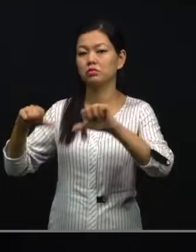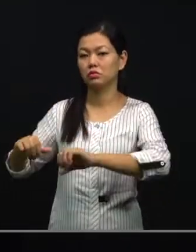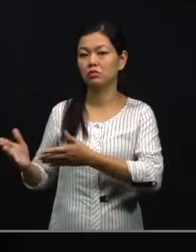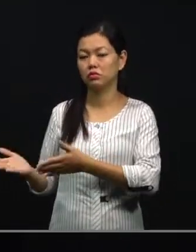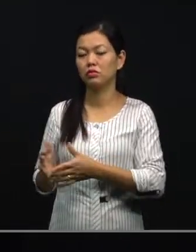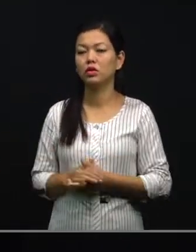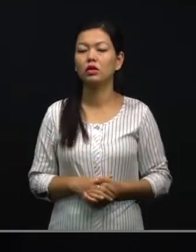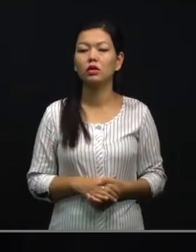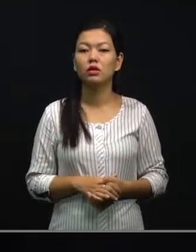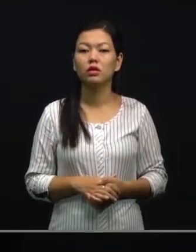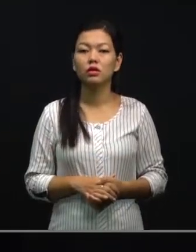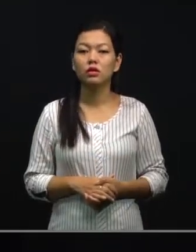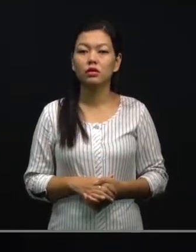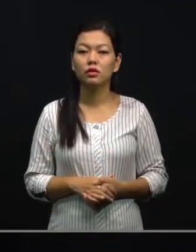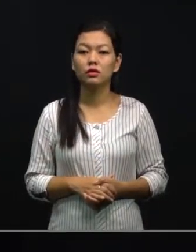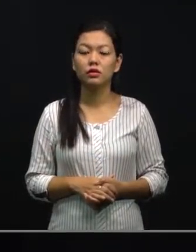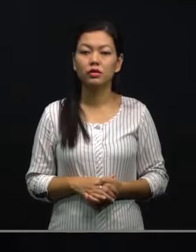you would also find that